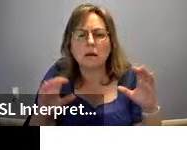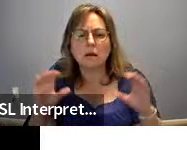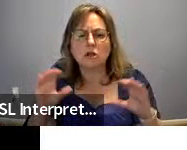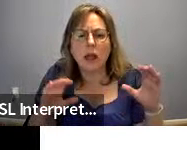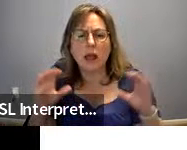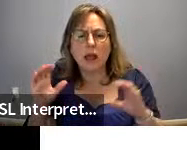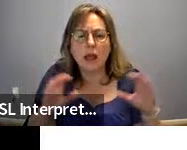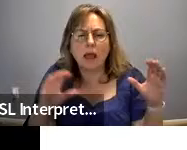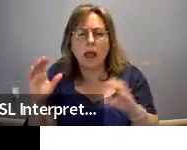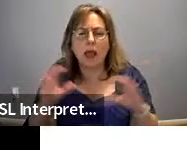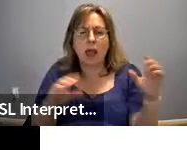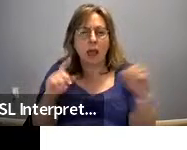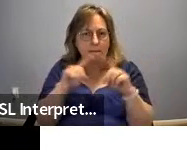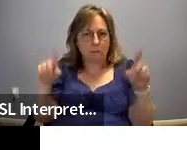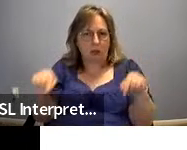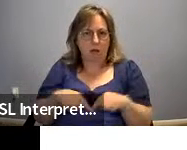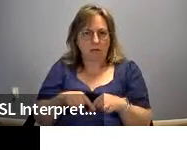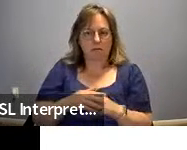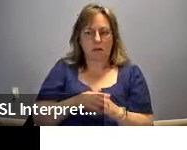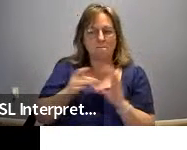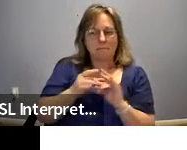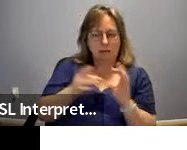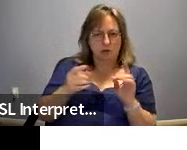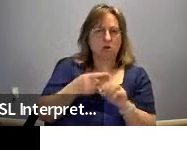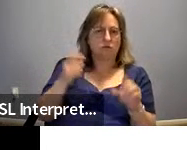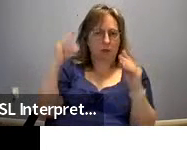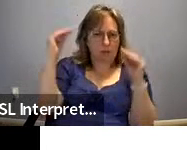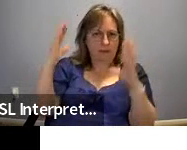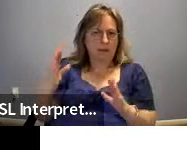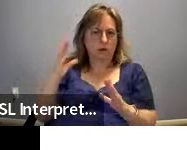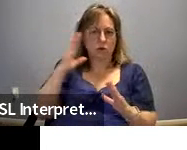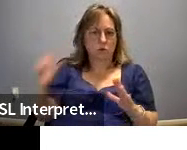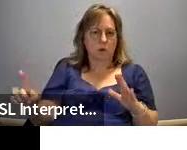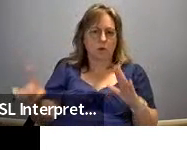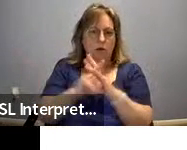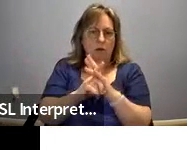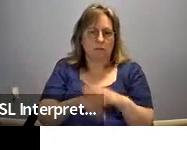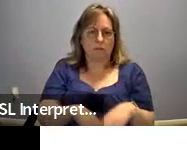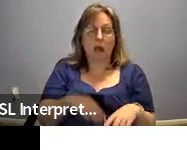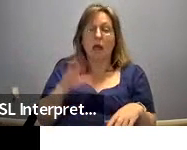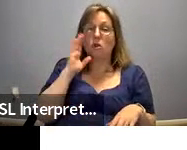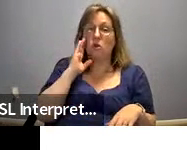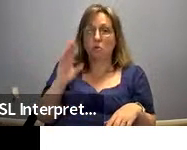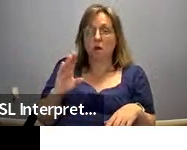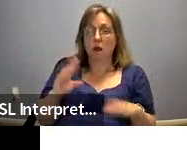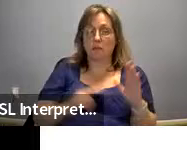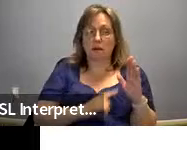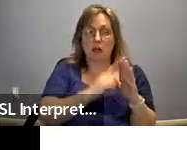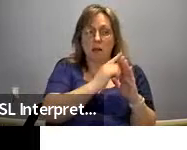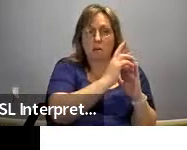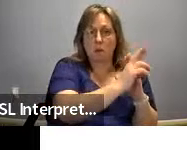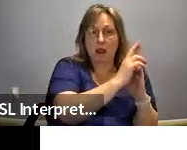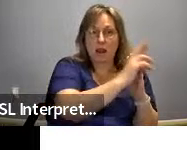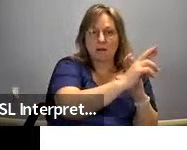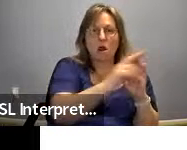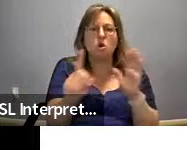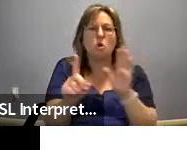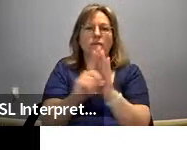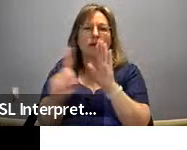appear. You could also see notifications on the top right that go out to the entire